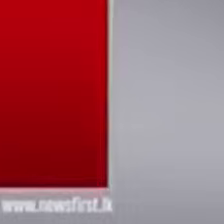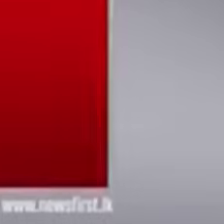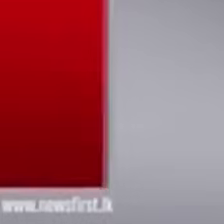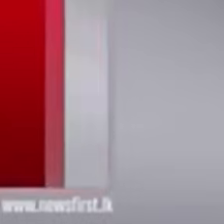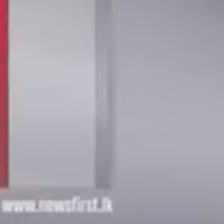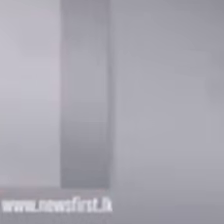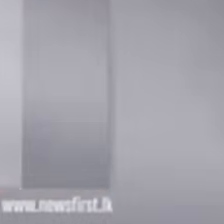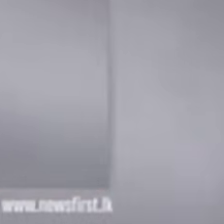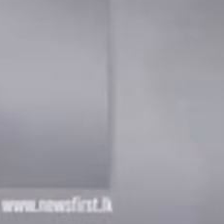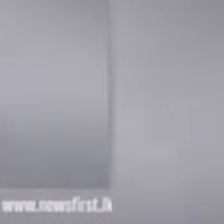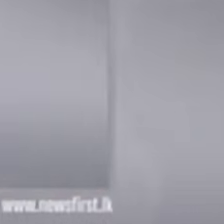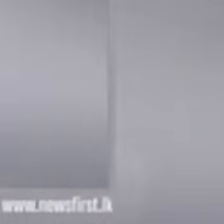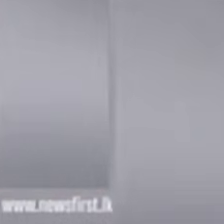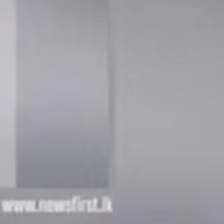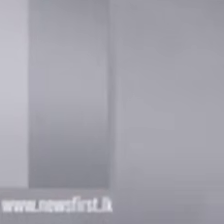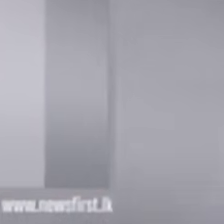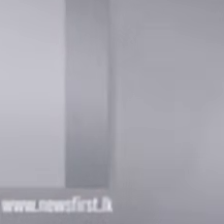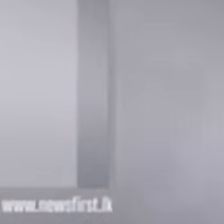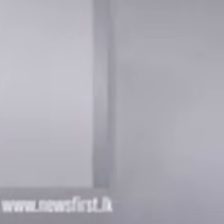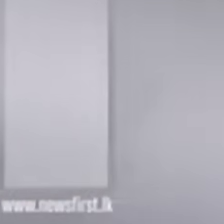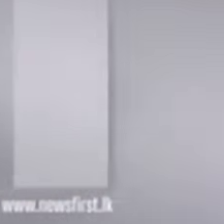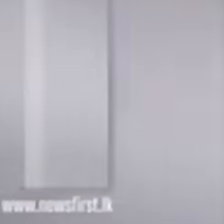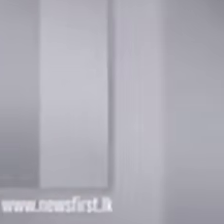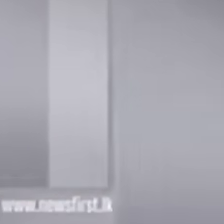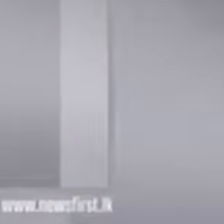Newsfirst headlines. Main sponsor.